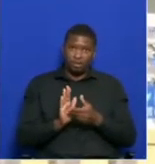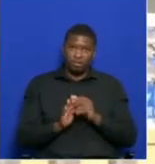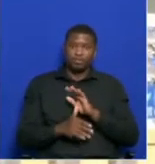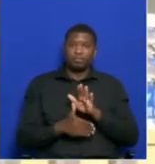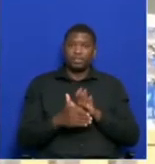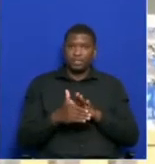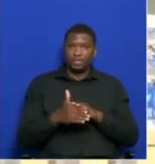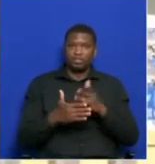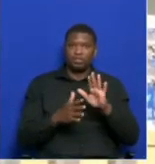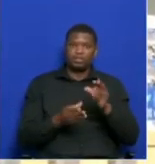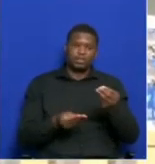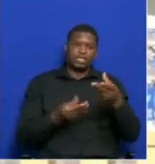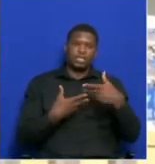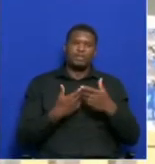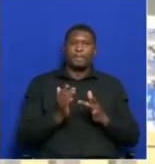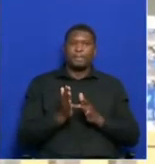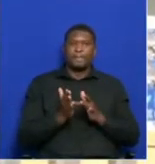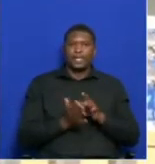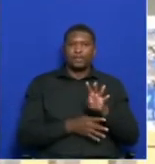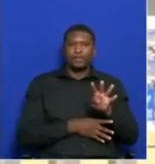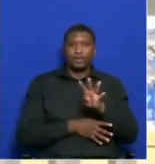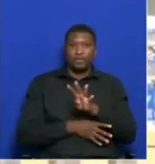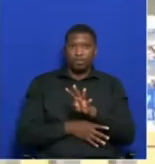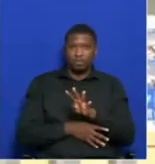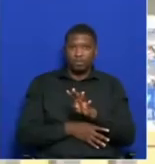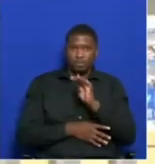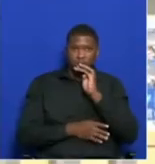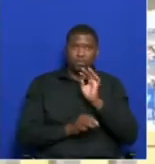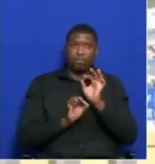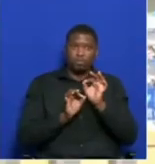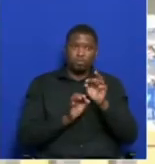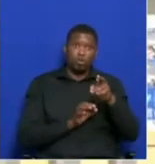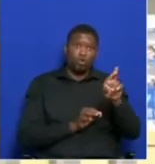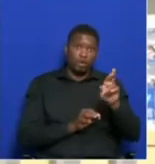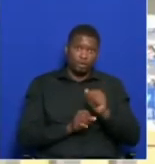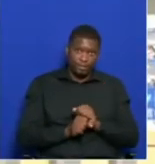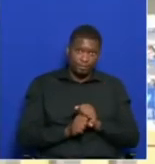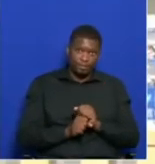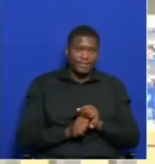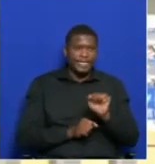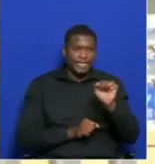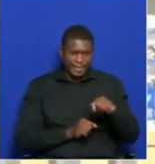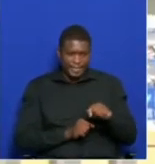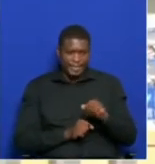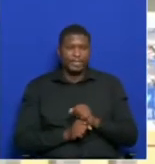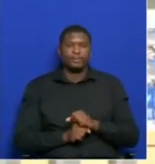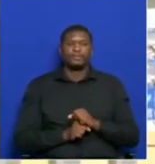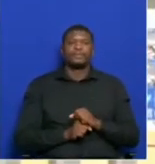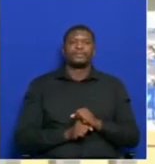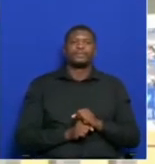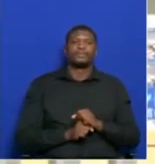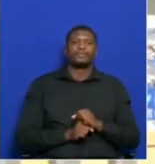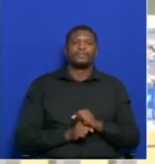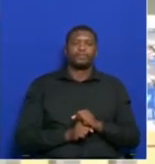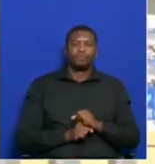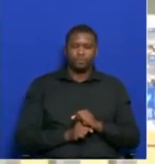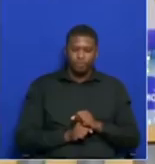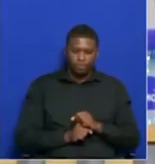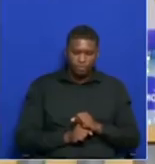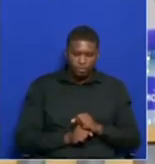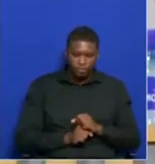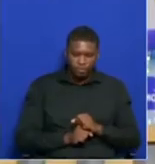44. Exactly. It's the correct one. okay, yes. Okay. Now, hence, Commissioner, I'm